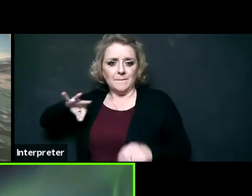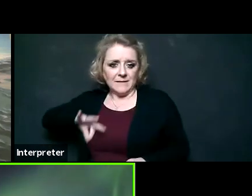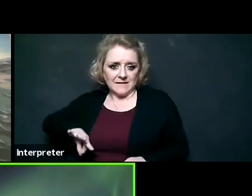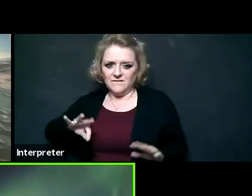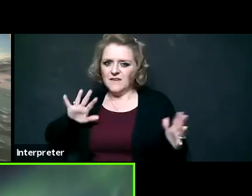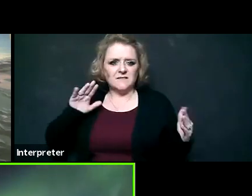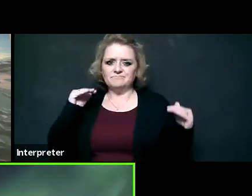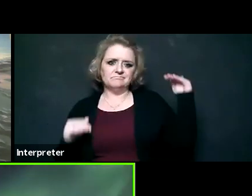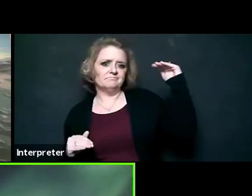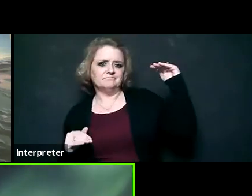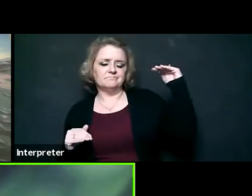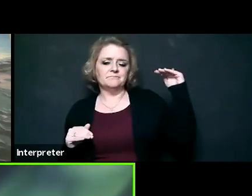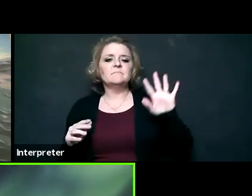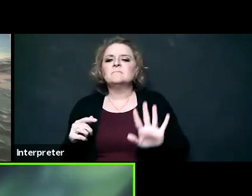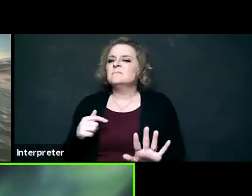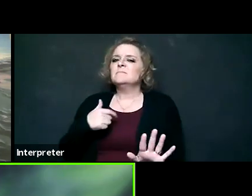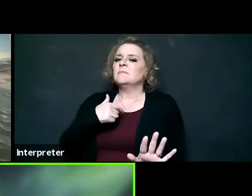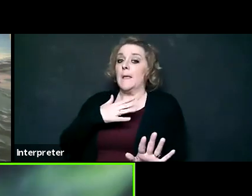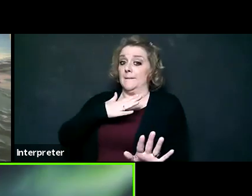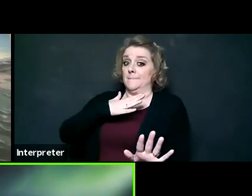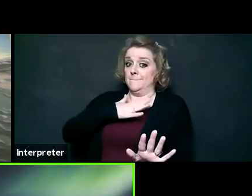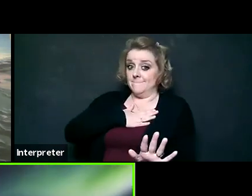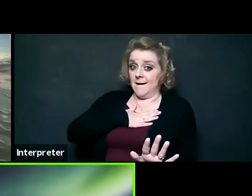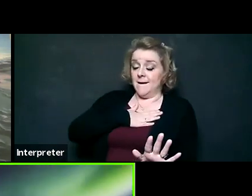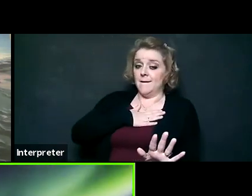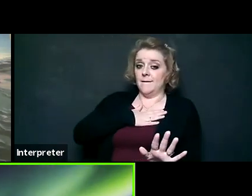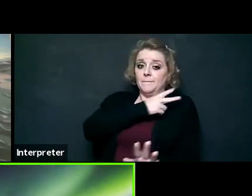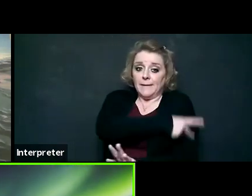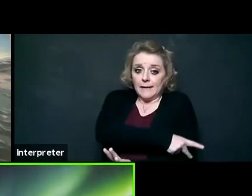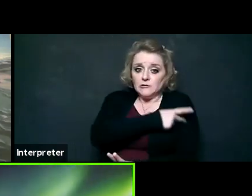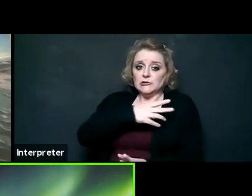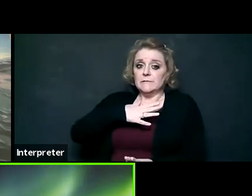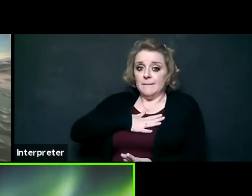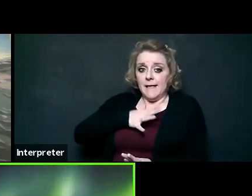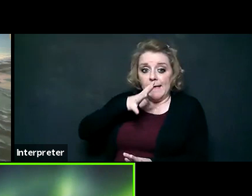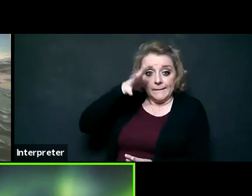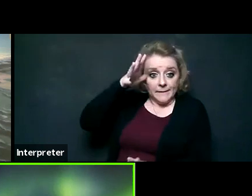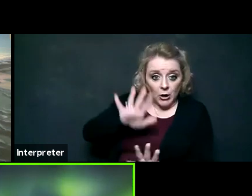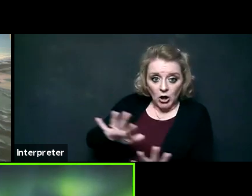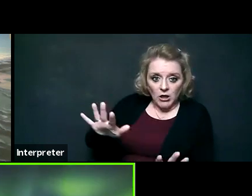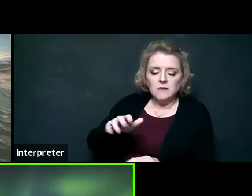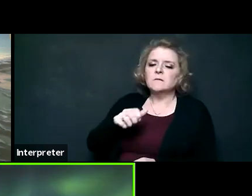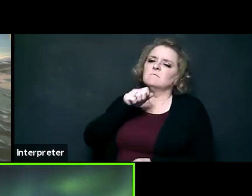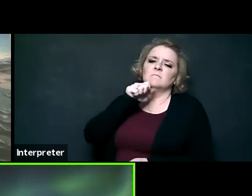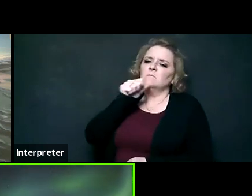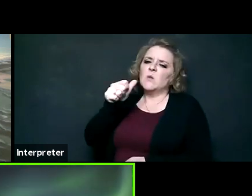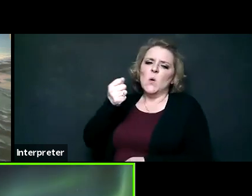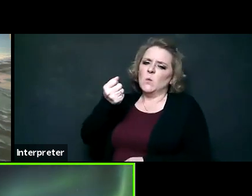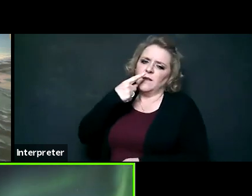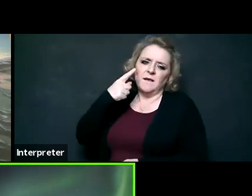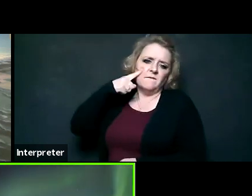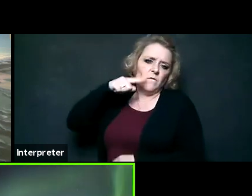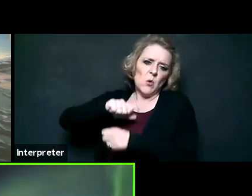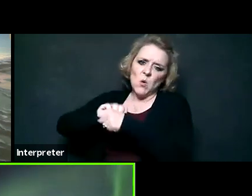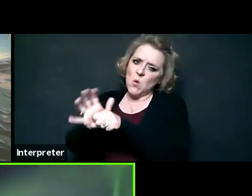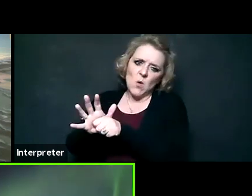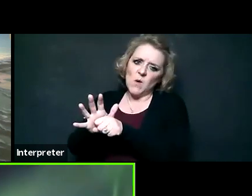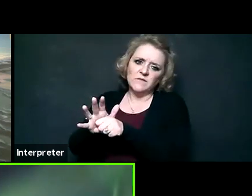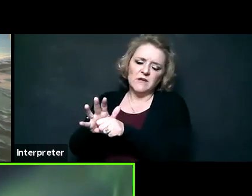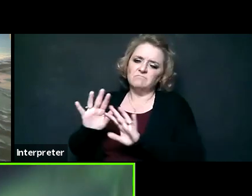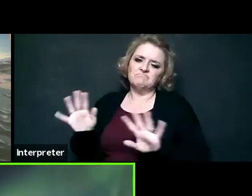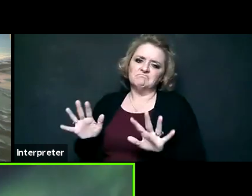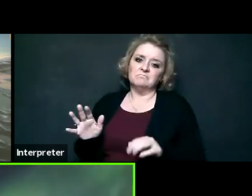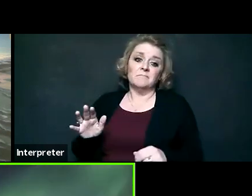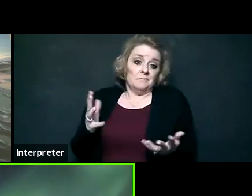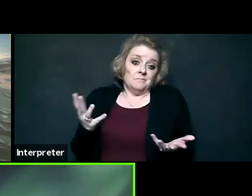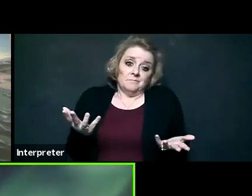don't encourage any of my parents, any of my patients whatsoever to get on that, even if they have exposure. but that's my